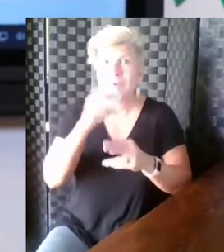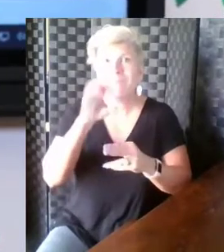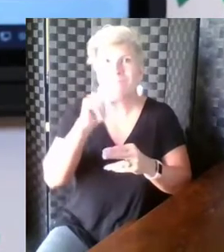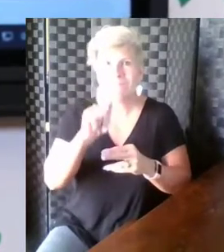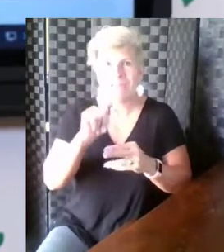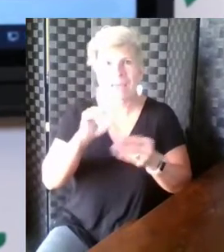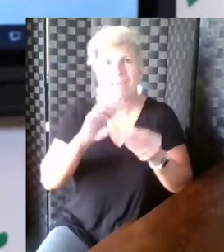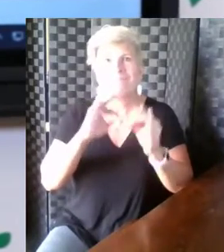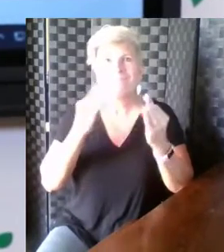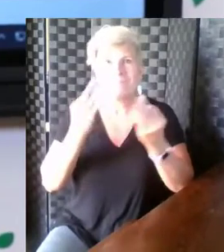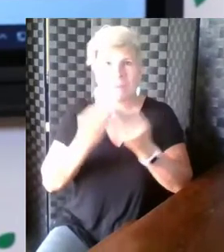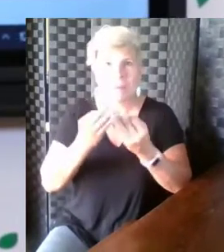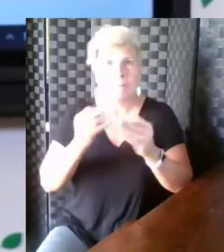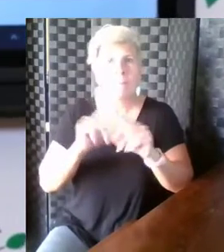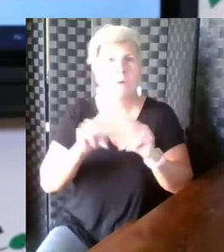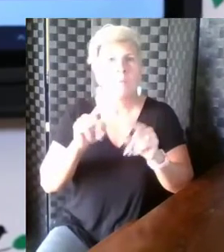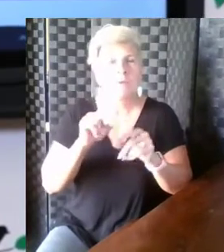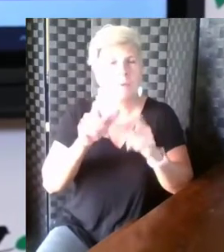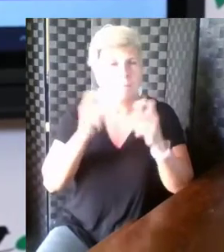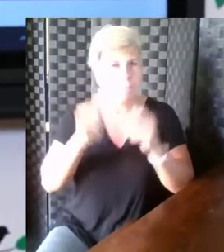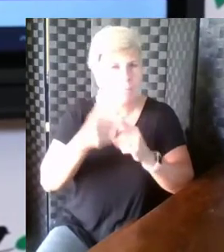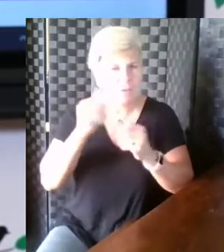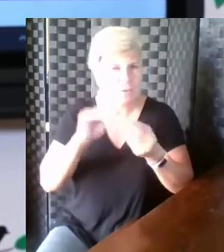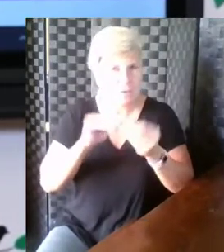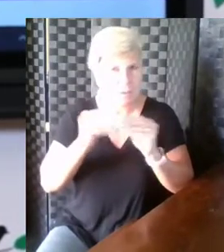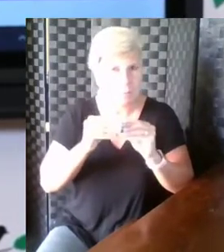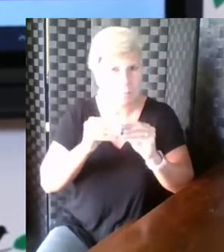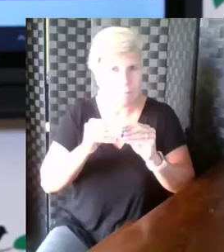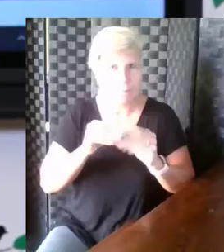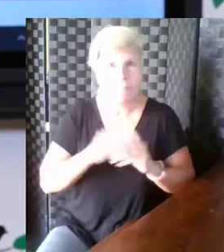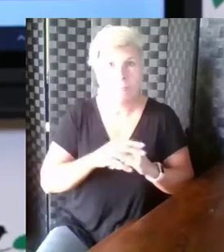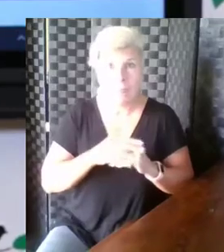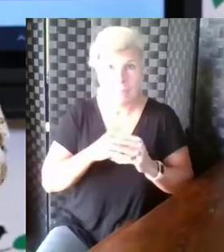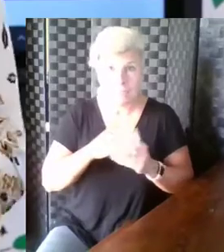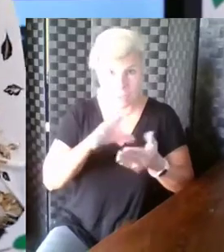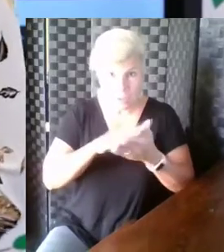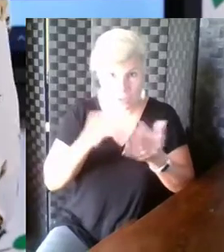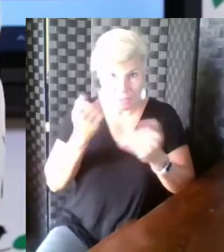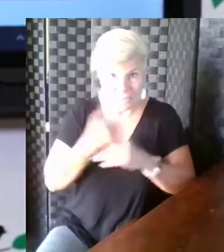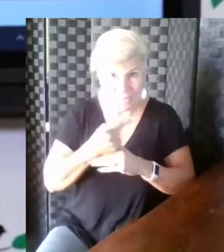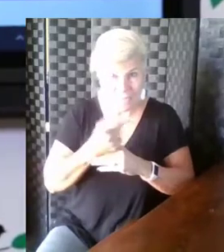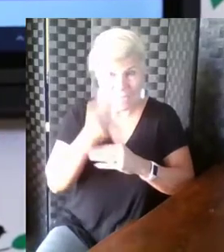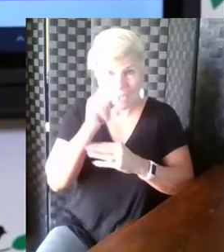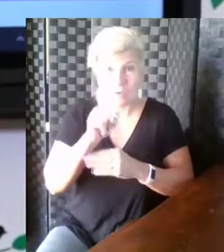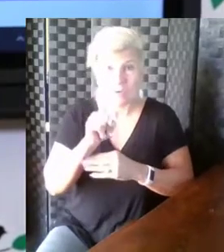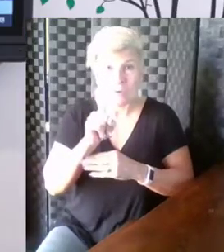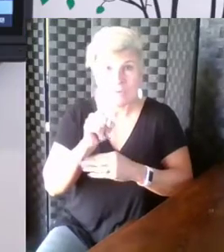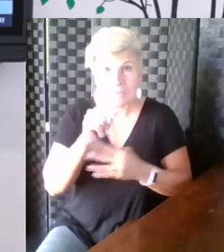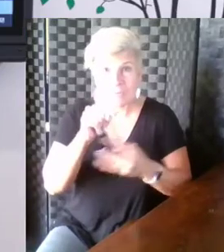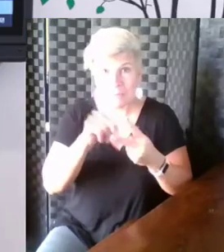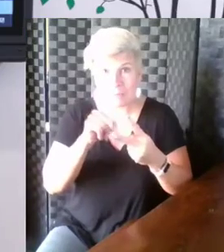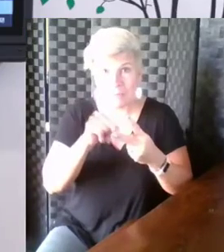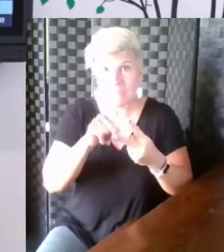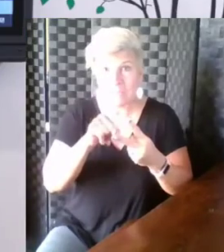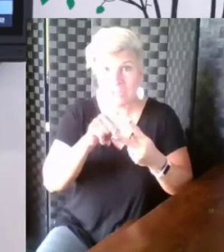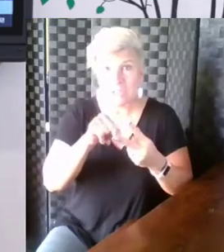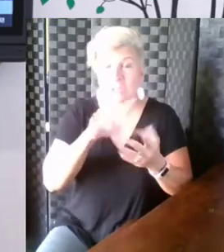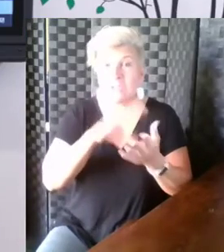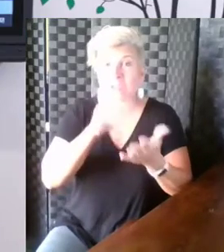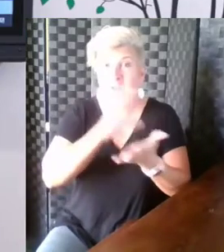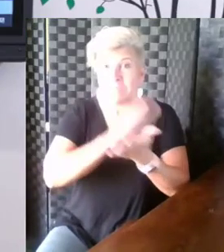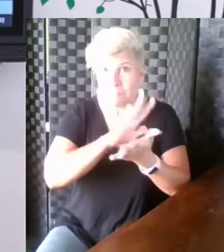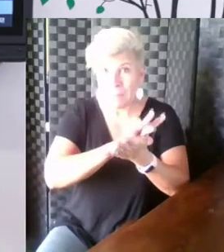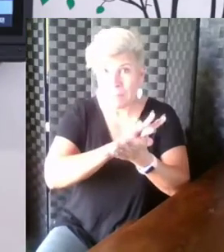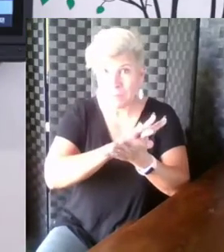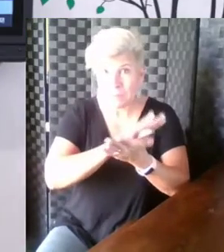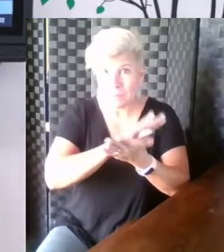going to do that today, but we're going to use a little bit bigger numbers. For our lesson today, you just need a few things. You're going to need your student-guided practice